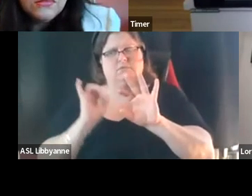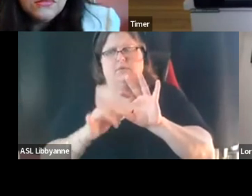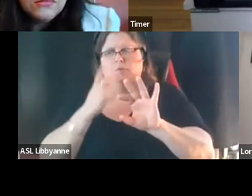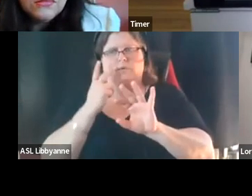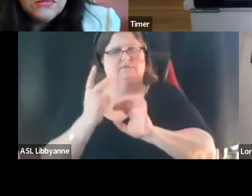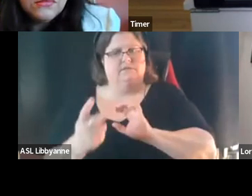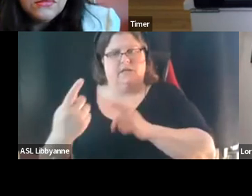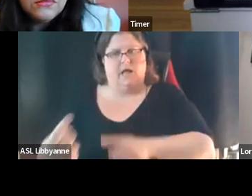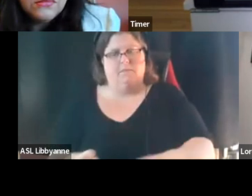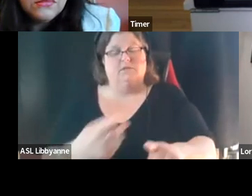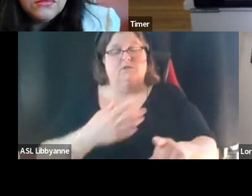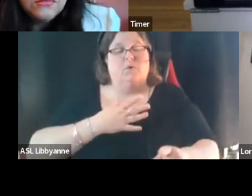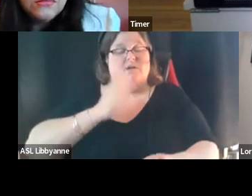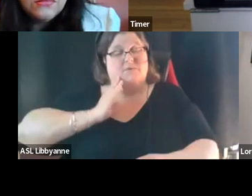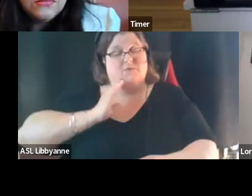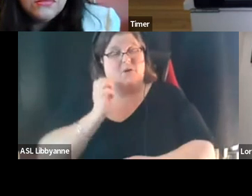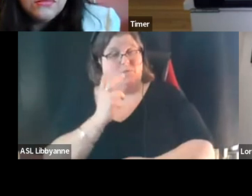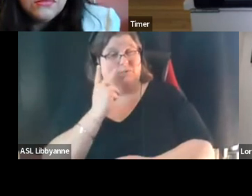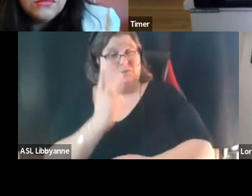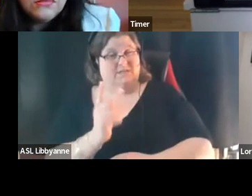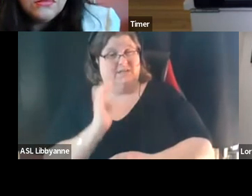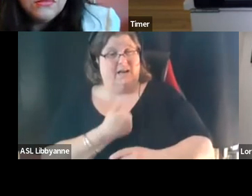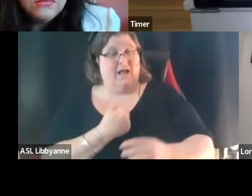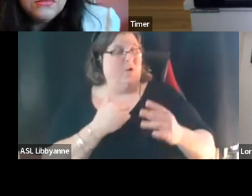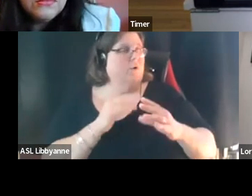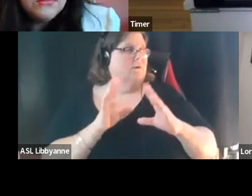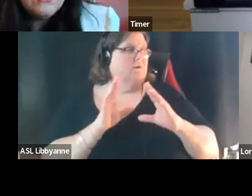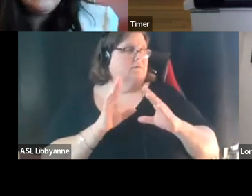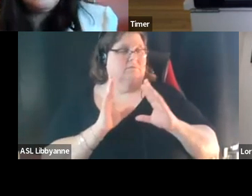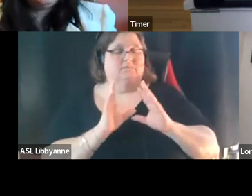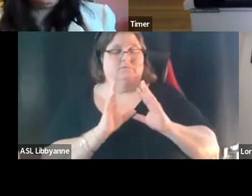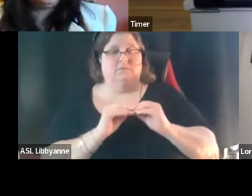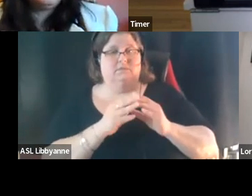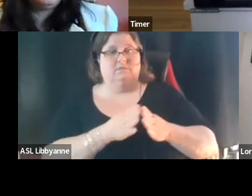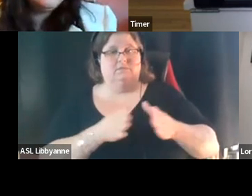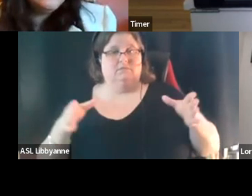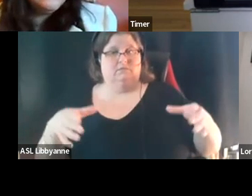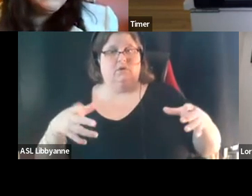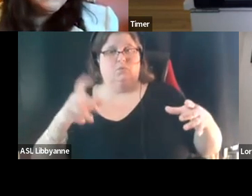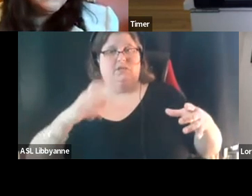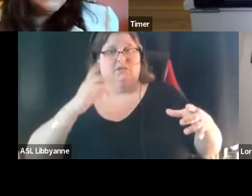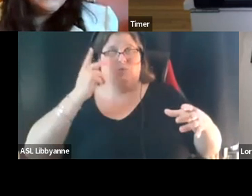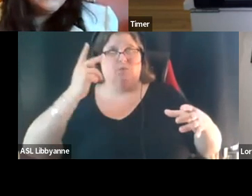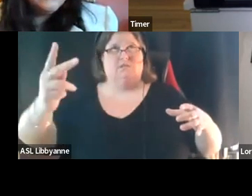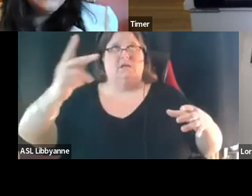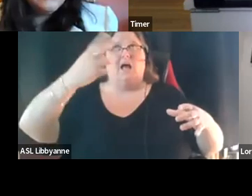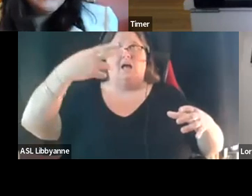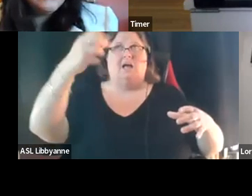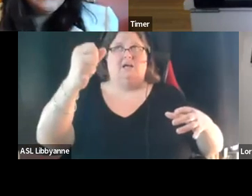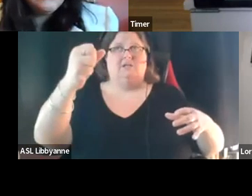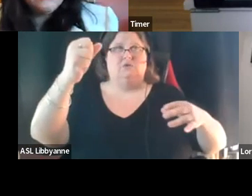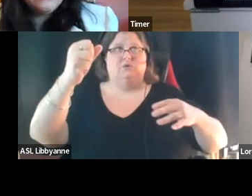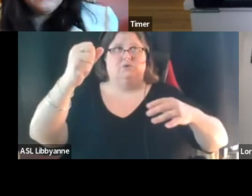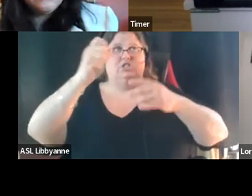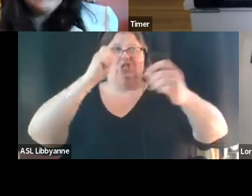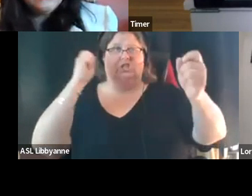Experience that I'd love to see, and I think most on our task force, is experience reimagining high school, as someone put it,